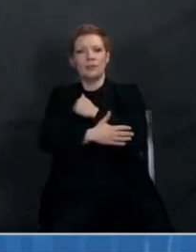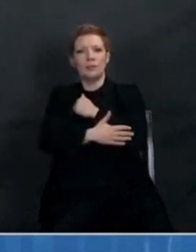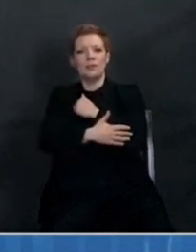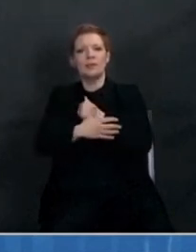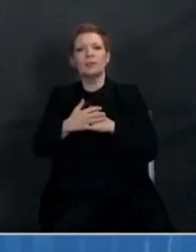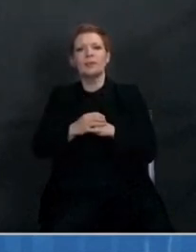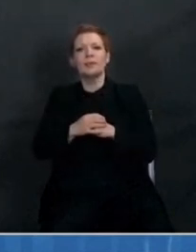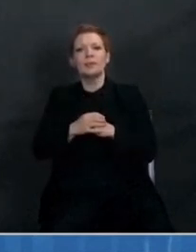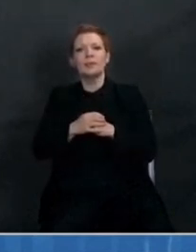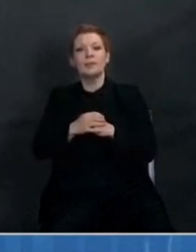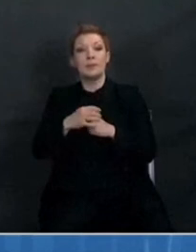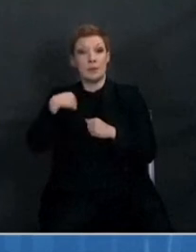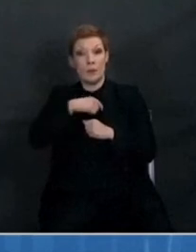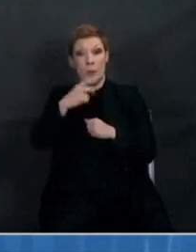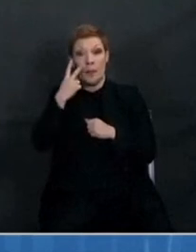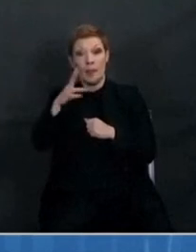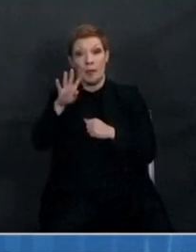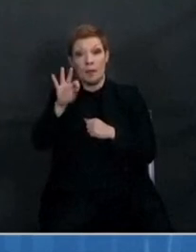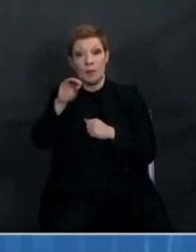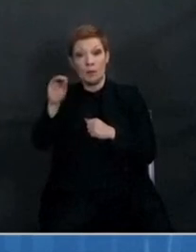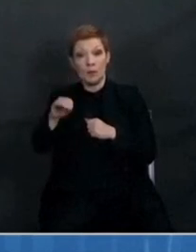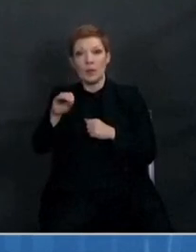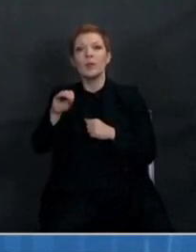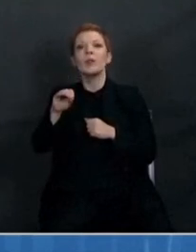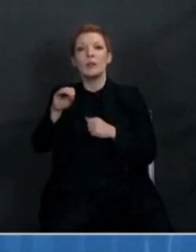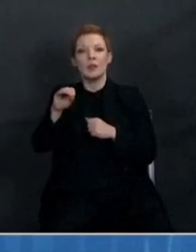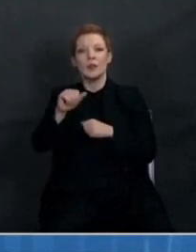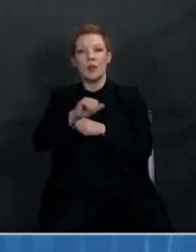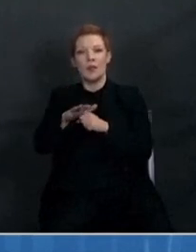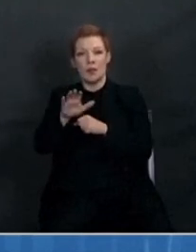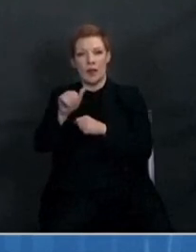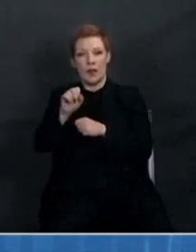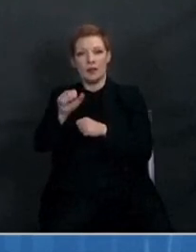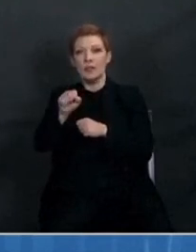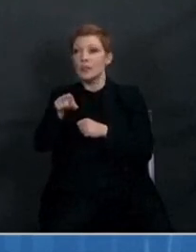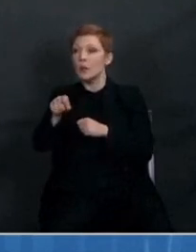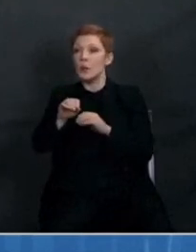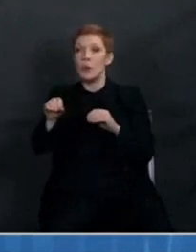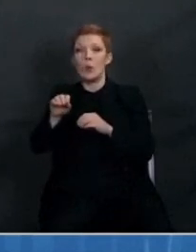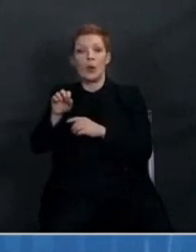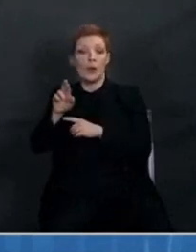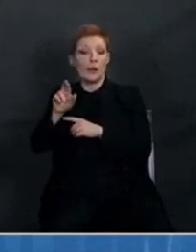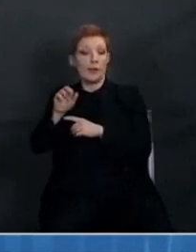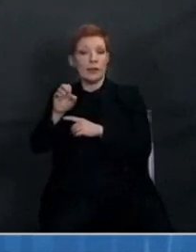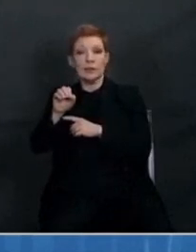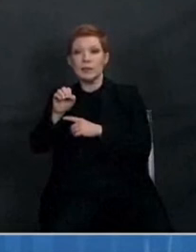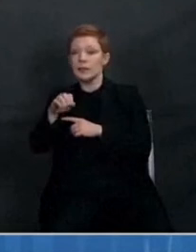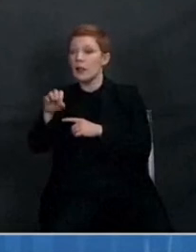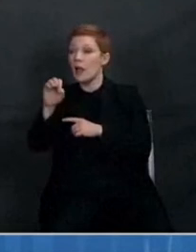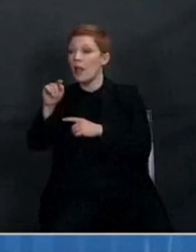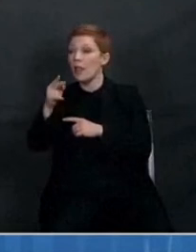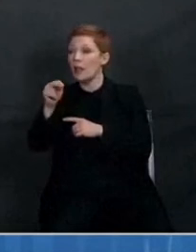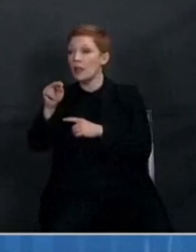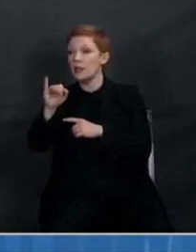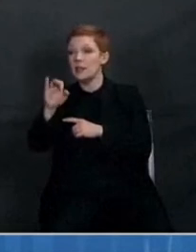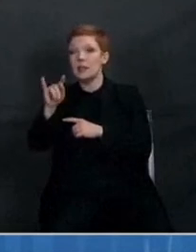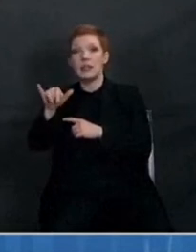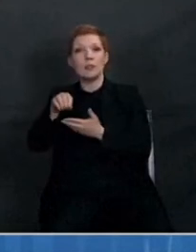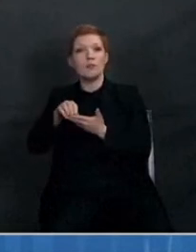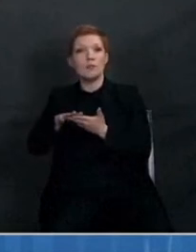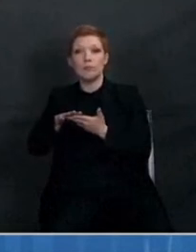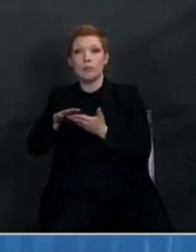cases, you see that 49% of COVID-19 cases have no reported race or ethnicity. And that means we don't know the race or ethnicity for